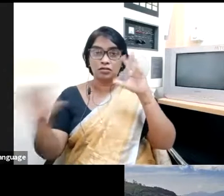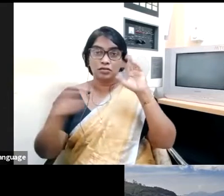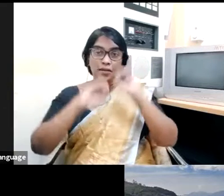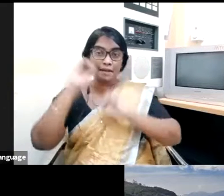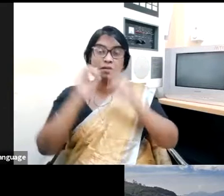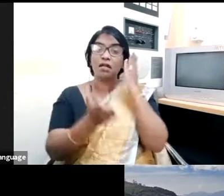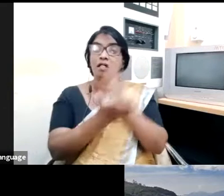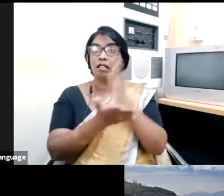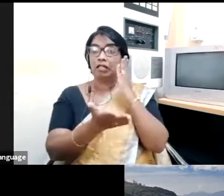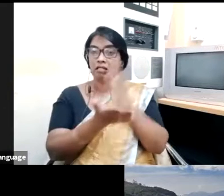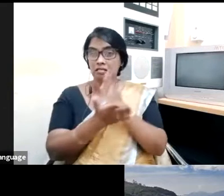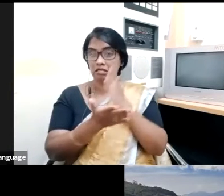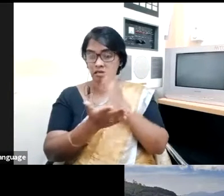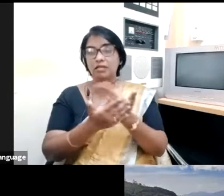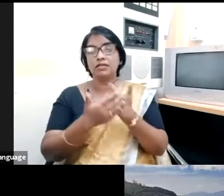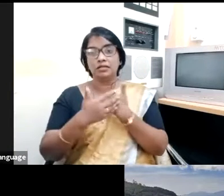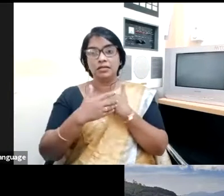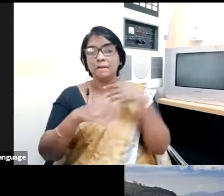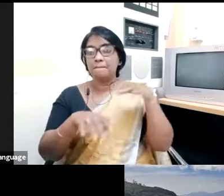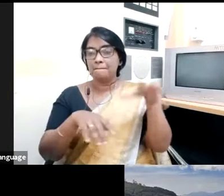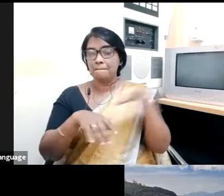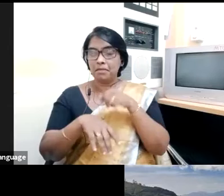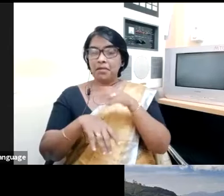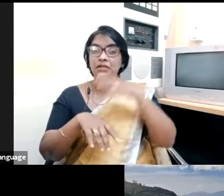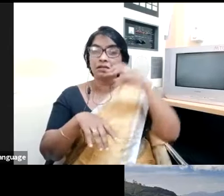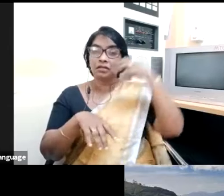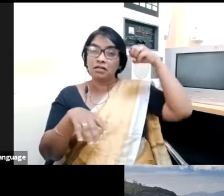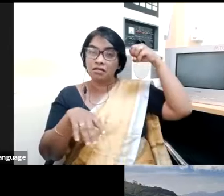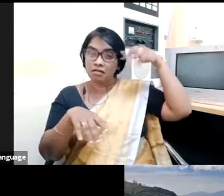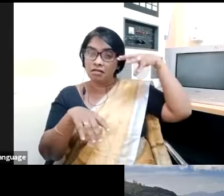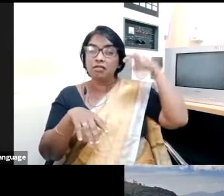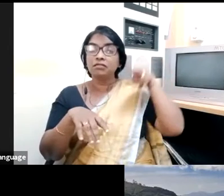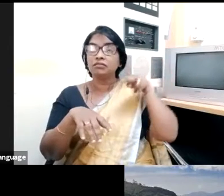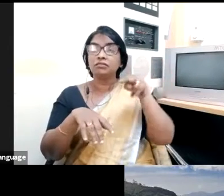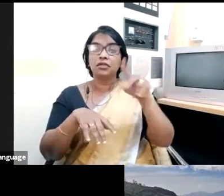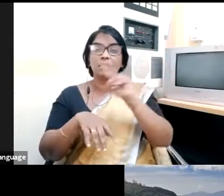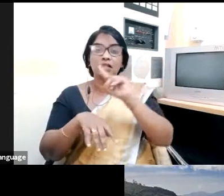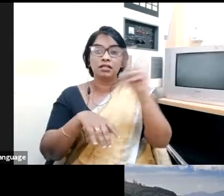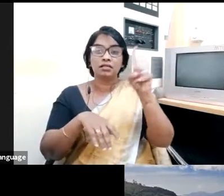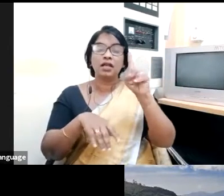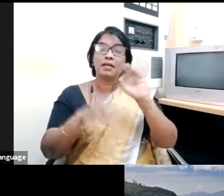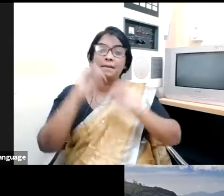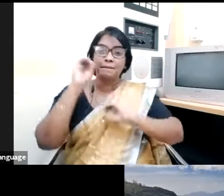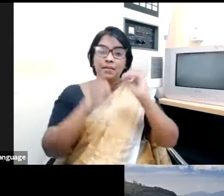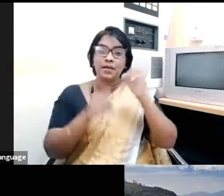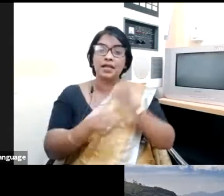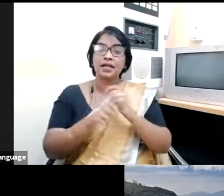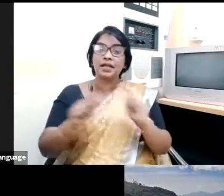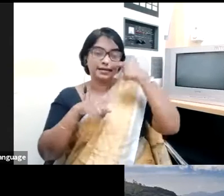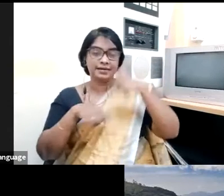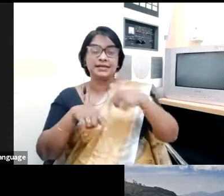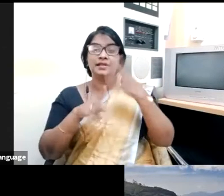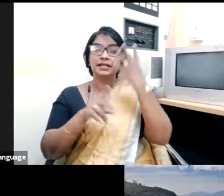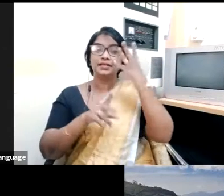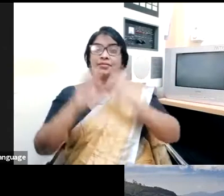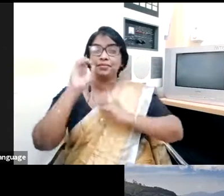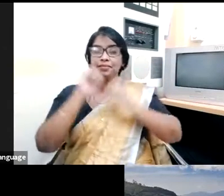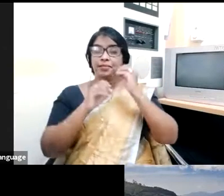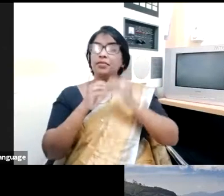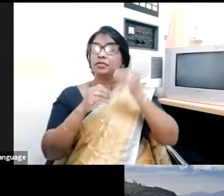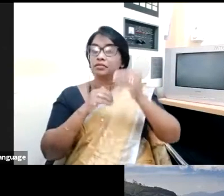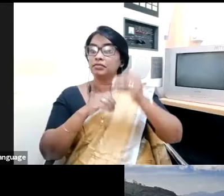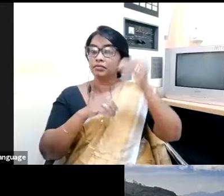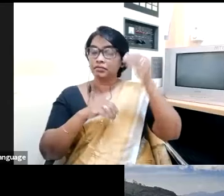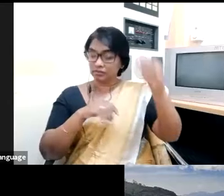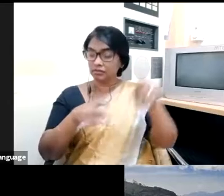10%, and gasoline 2%, and diesel 4%. These are current status. And in going forward,